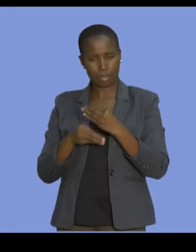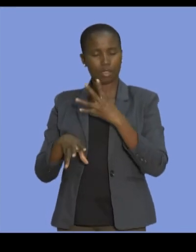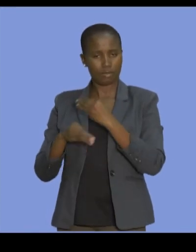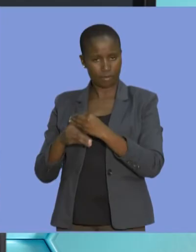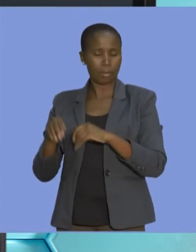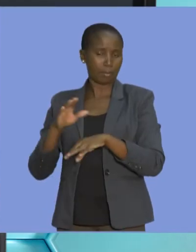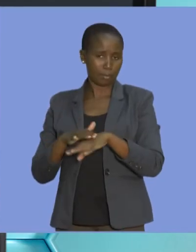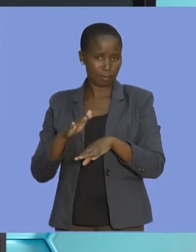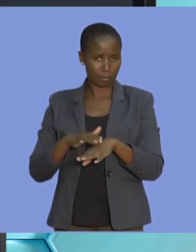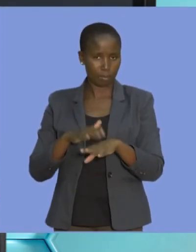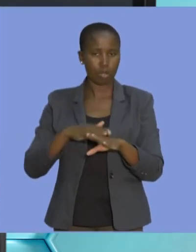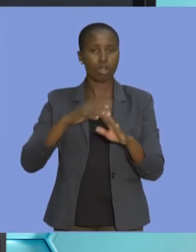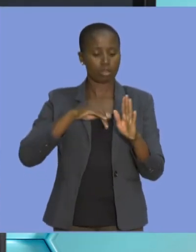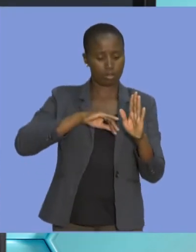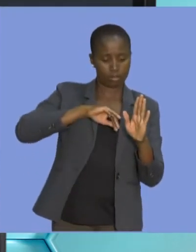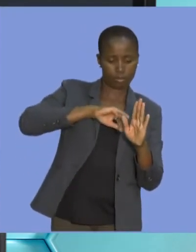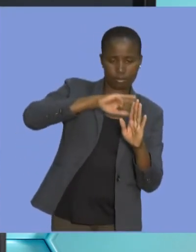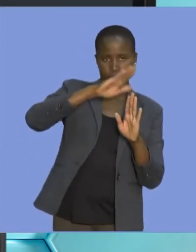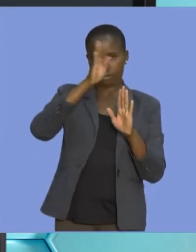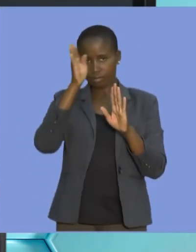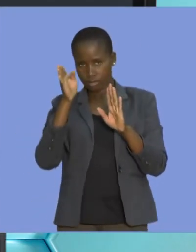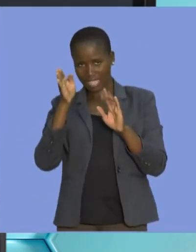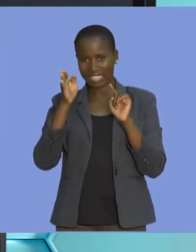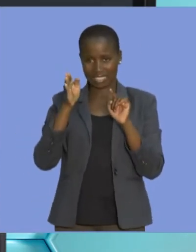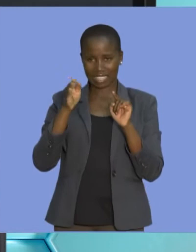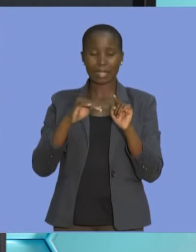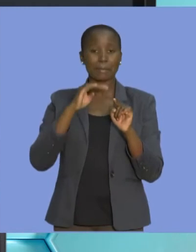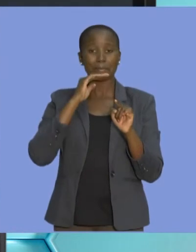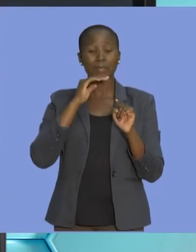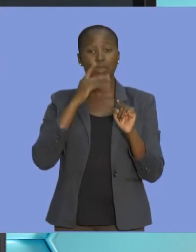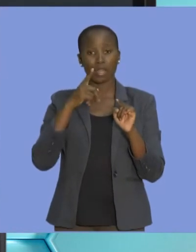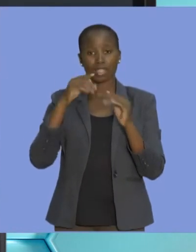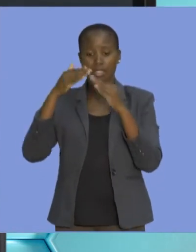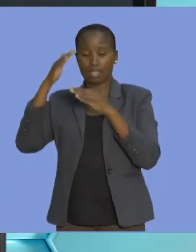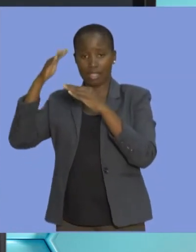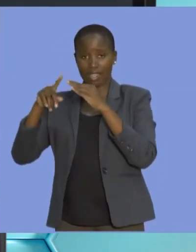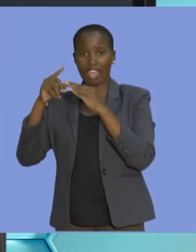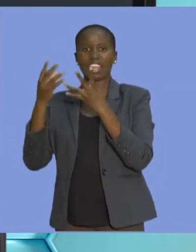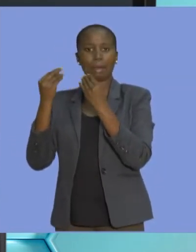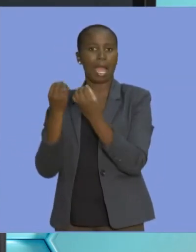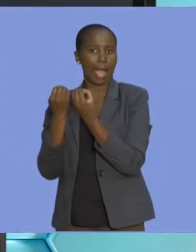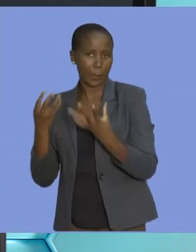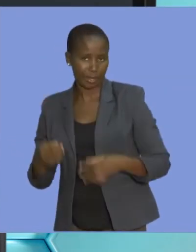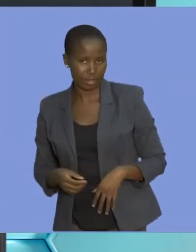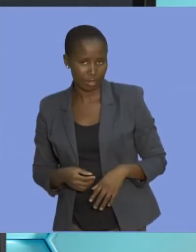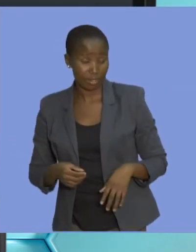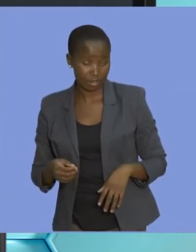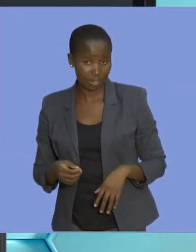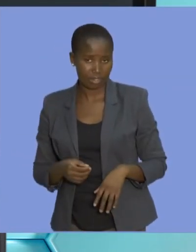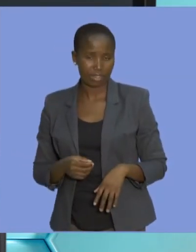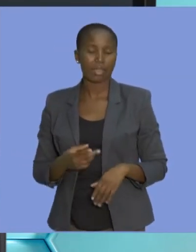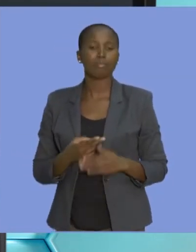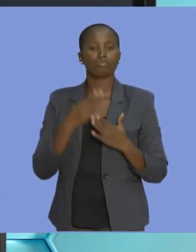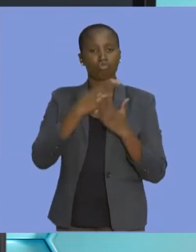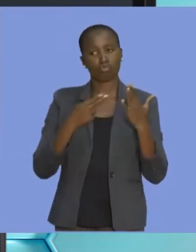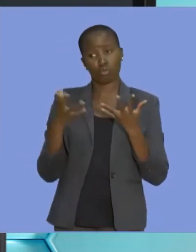frequency curve? Is the end point with the frequency. That's how we draw the cumulative frequency curve. Does that